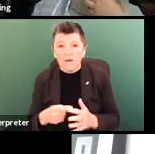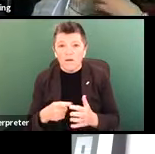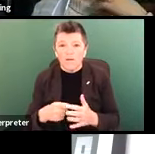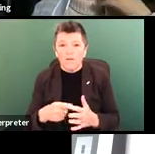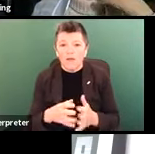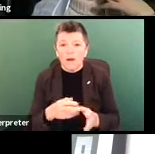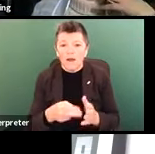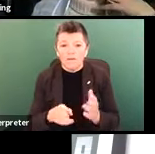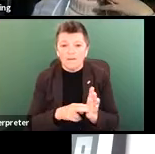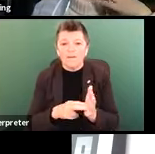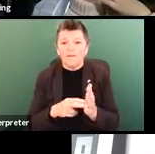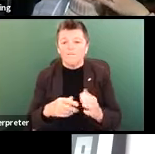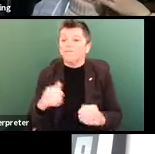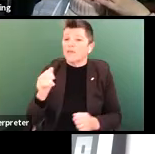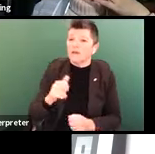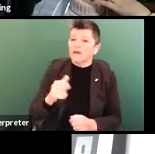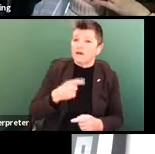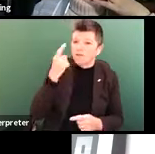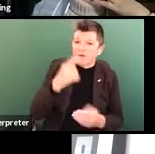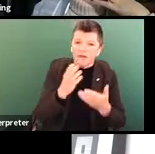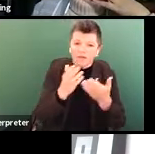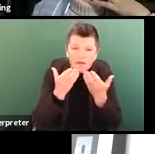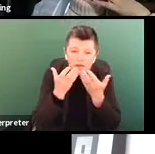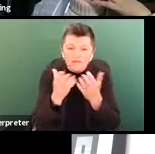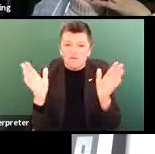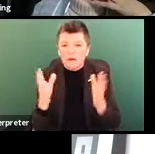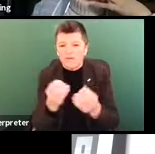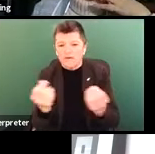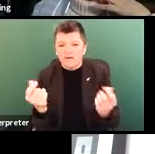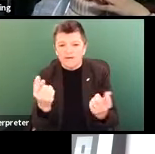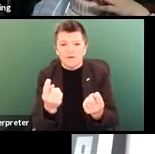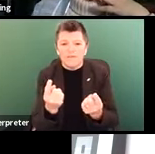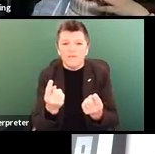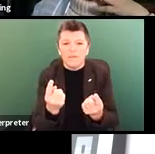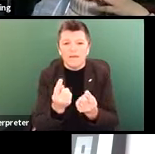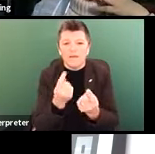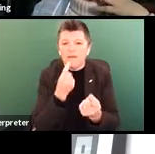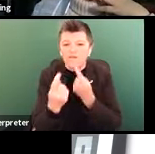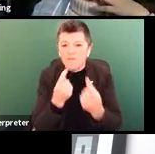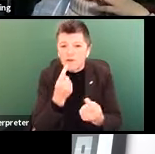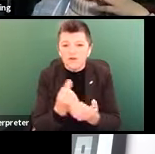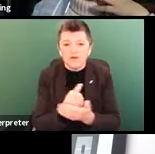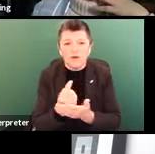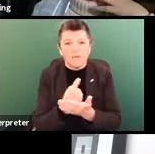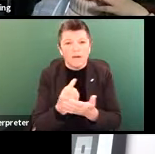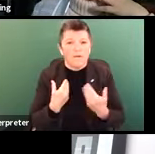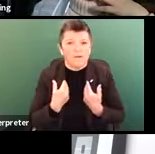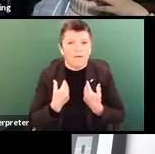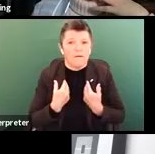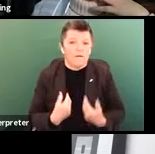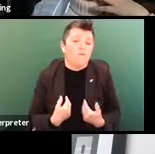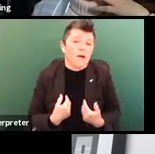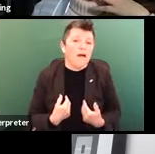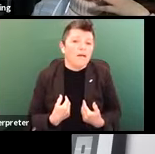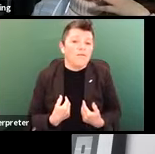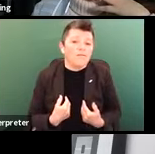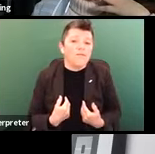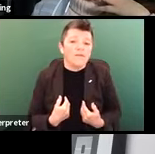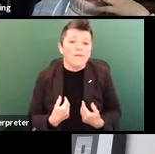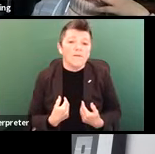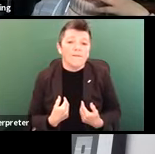the transparency of some information about wealth, like